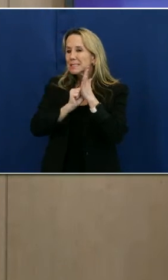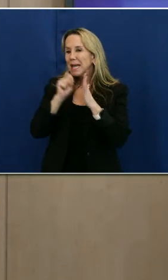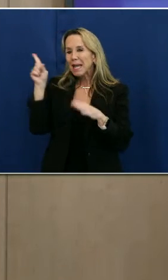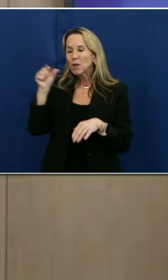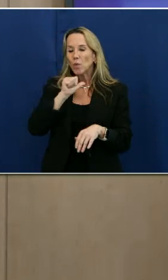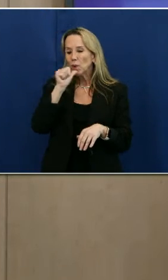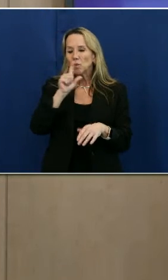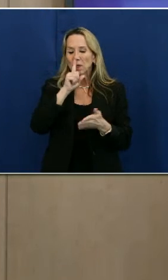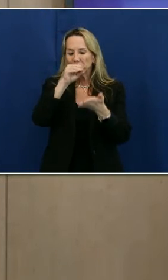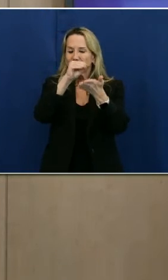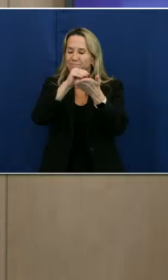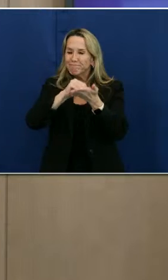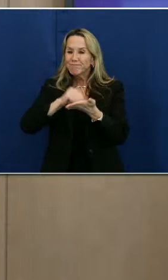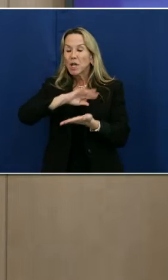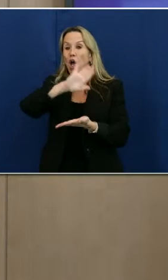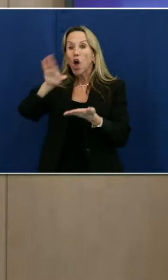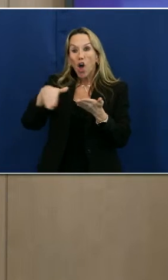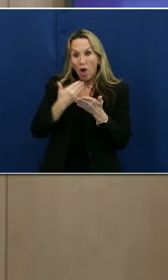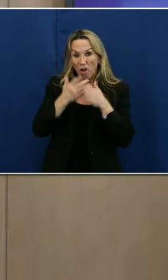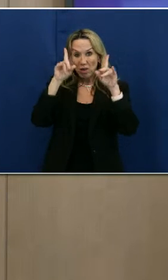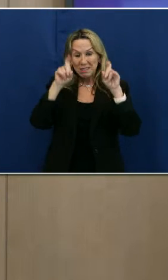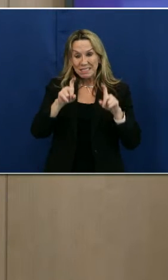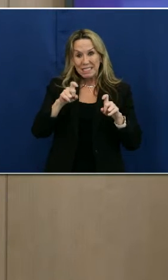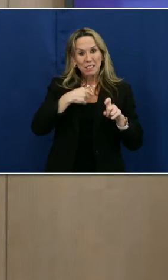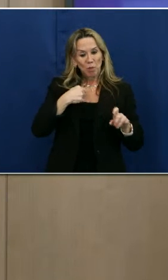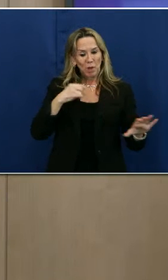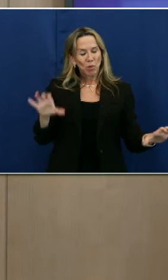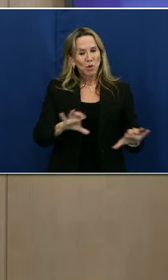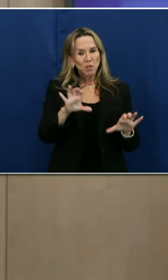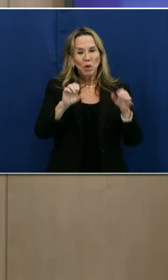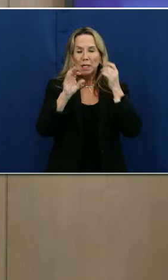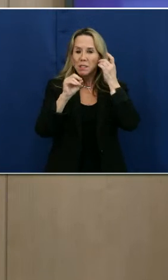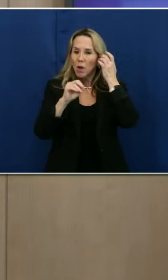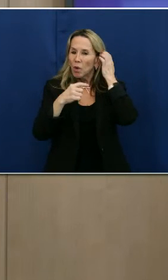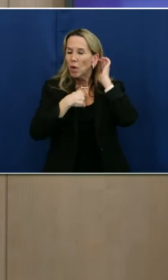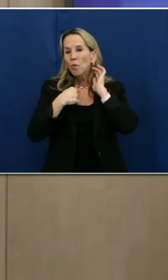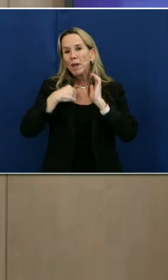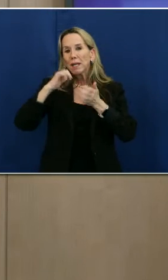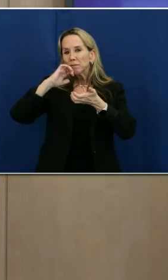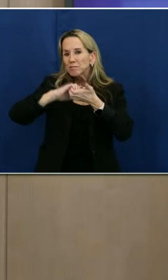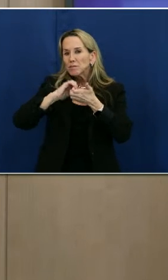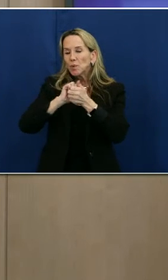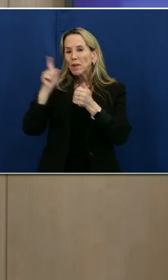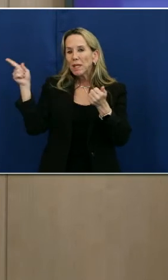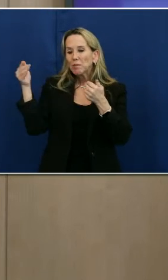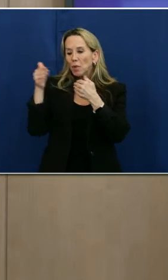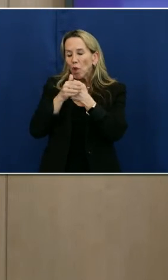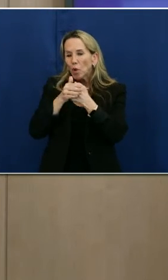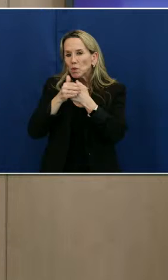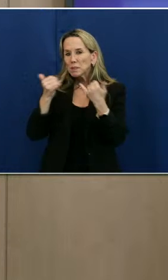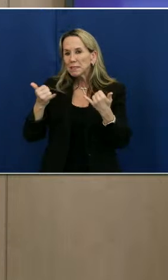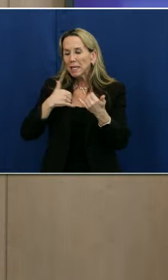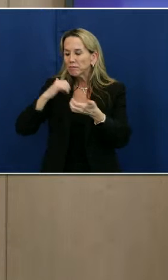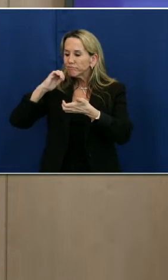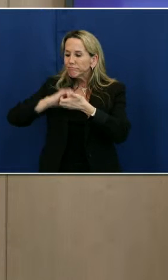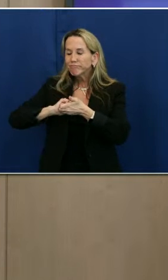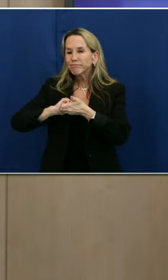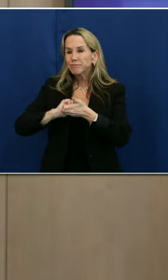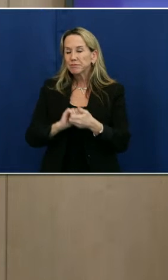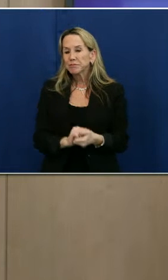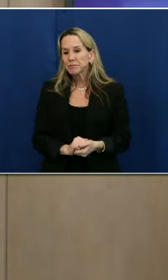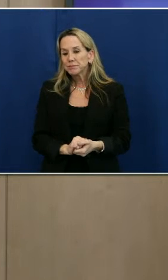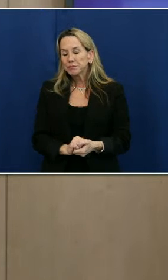of the tests that we were conducting. So we have been working with them very closely, and